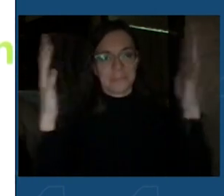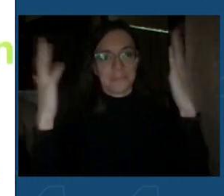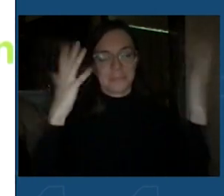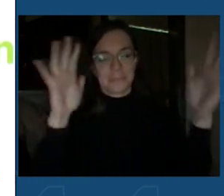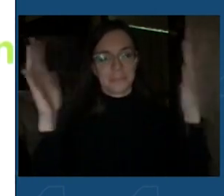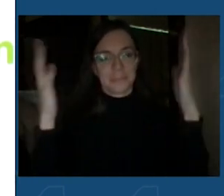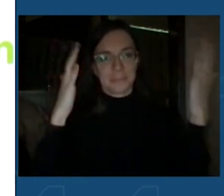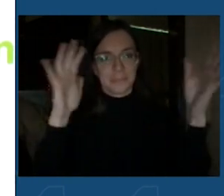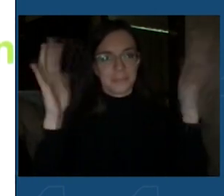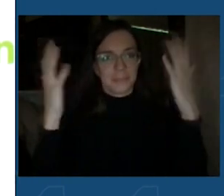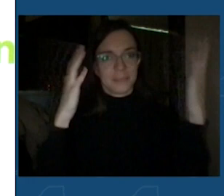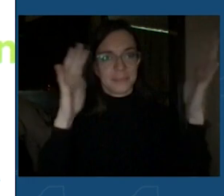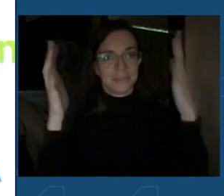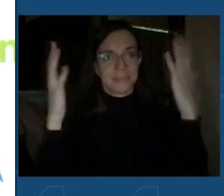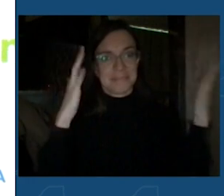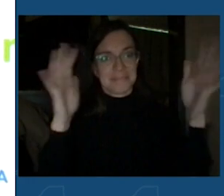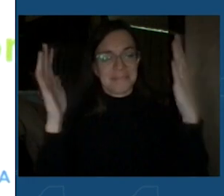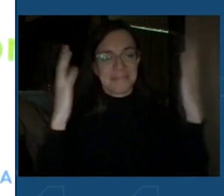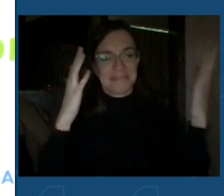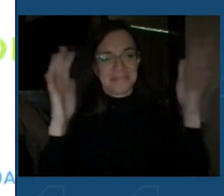Thank you very